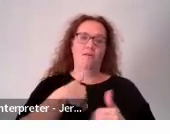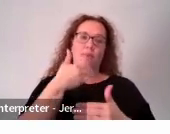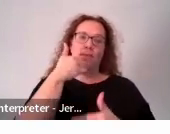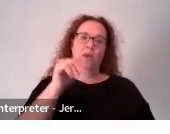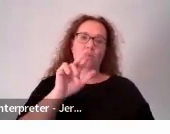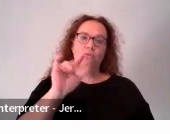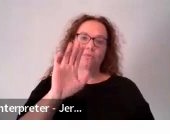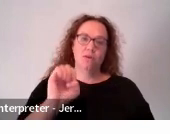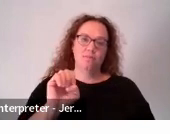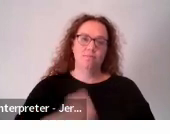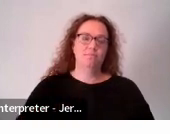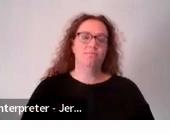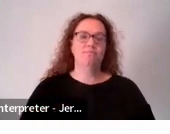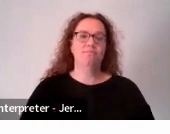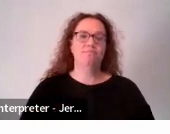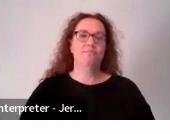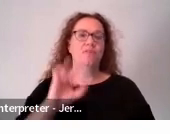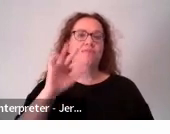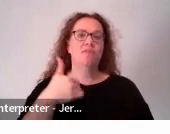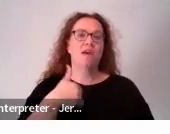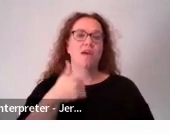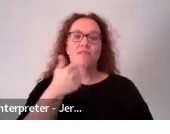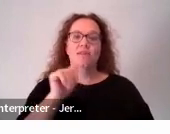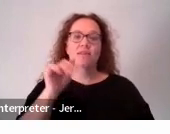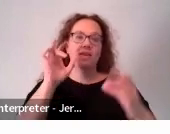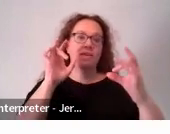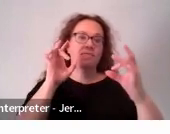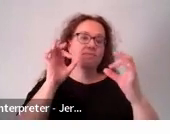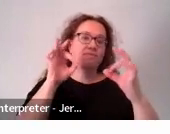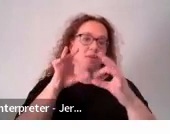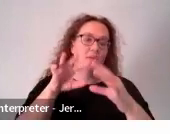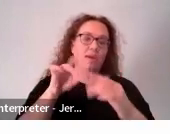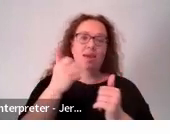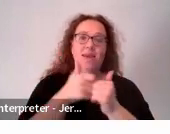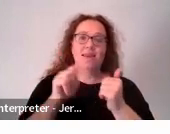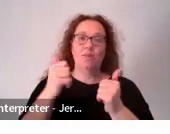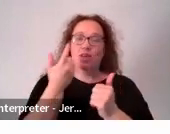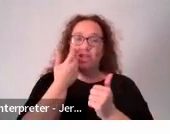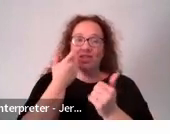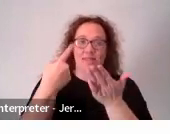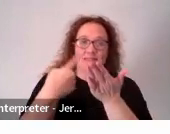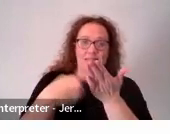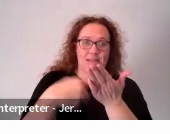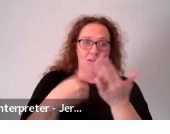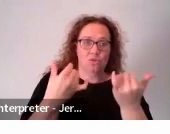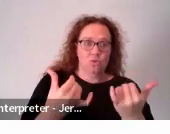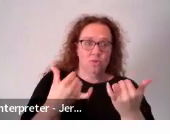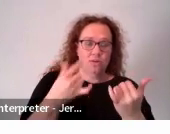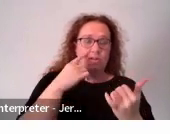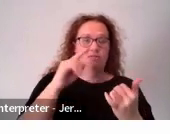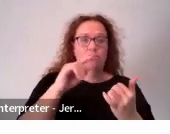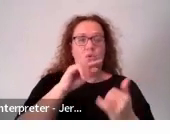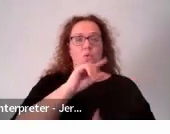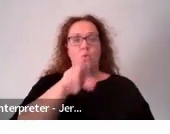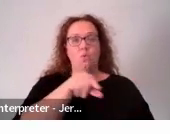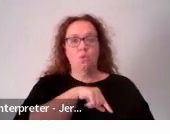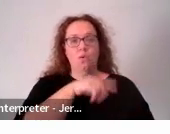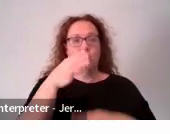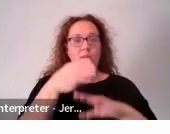possible. And if you have feedback on what we discussed today as far as the quality improvement